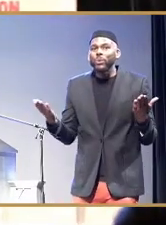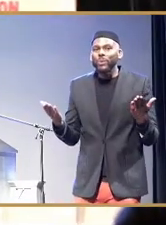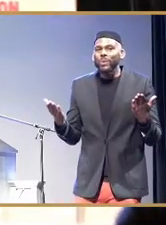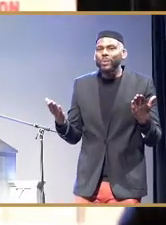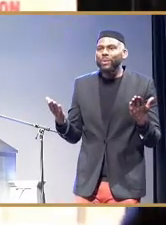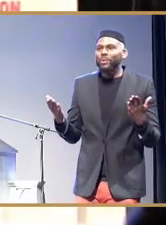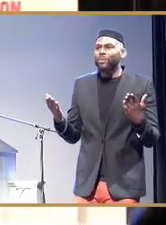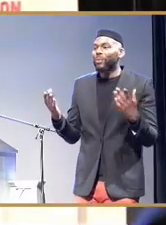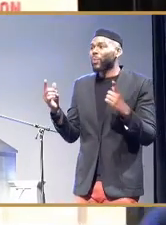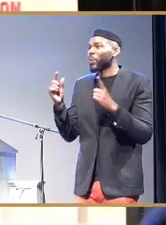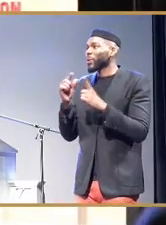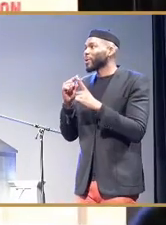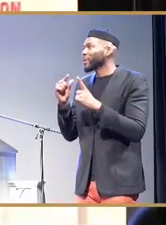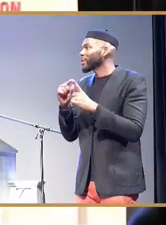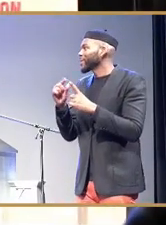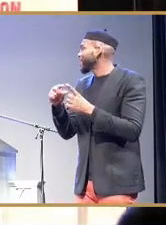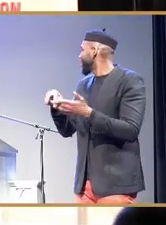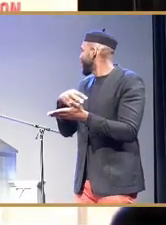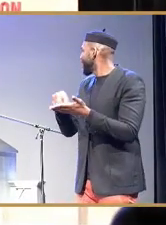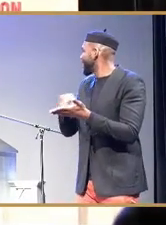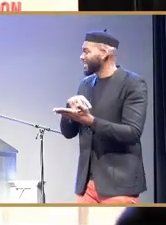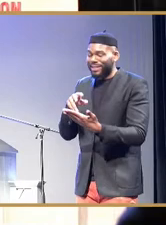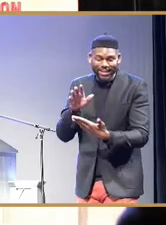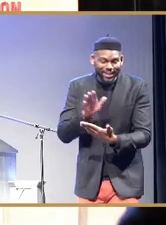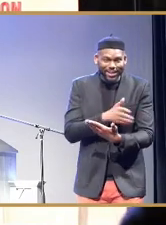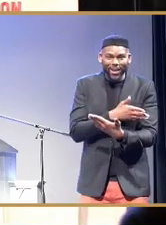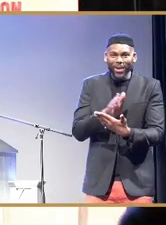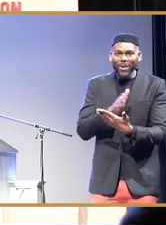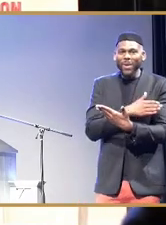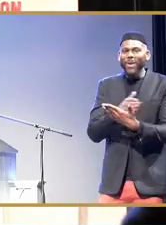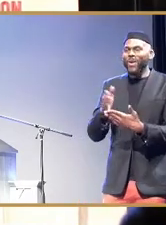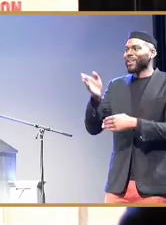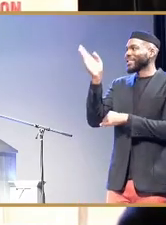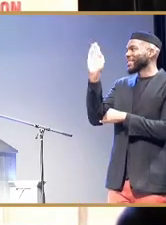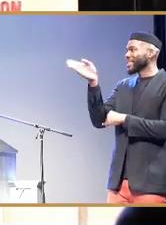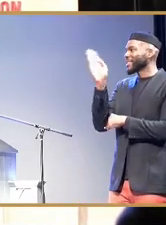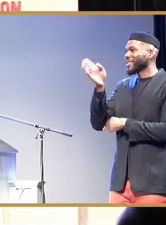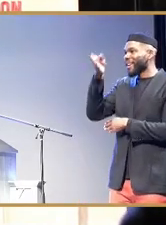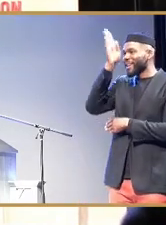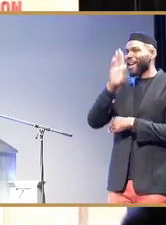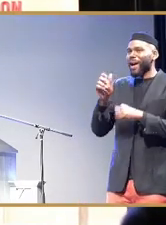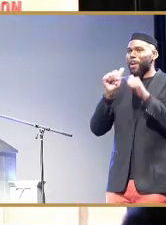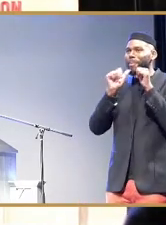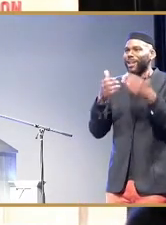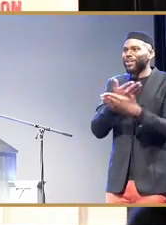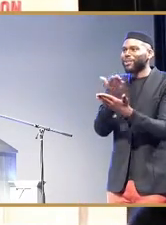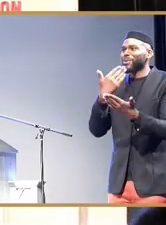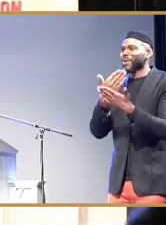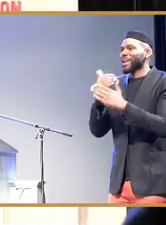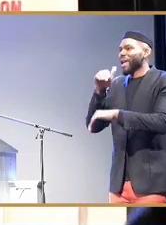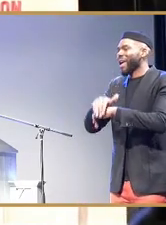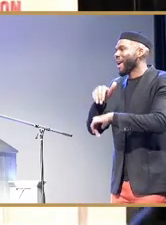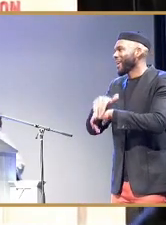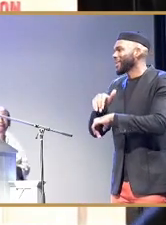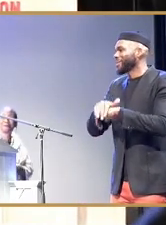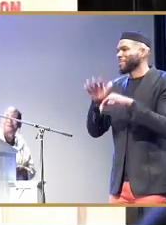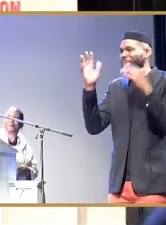the word tonight in dance, in song, in speech. God bless you. Good night.